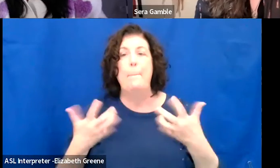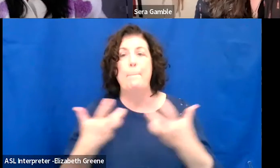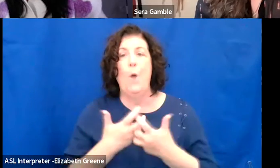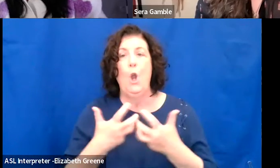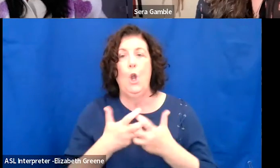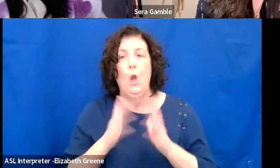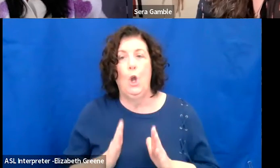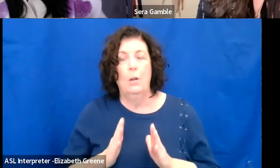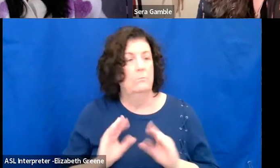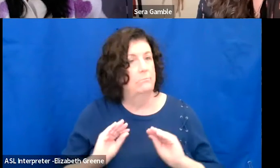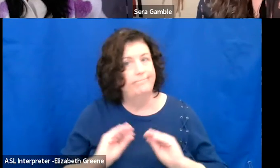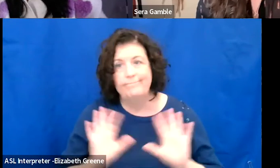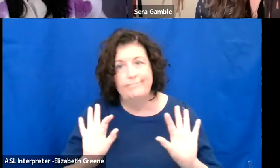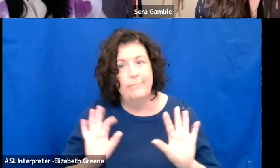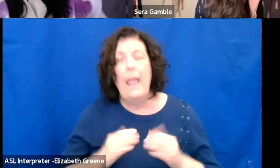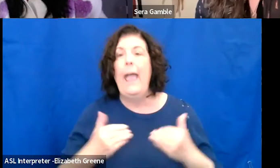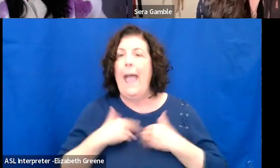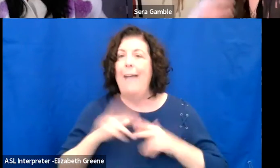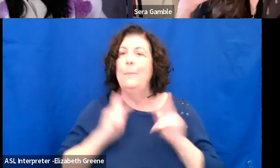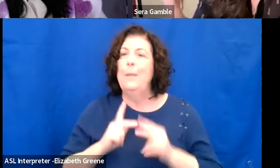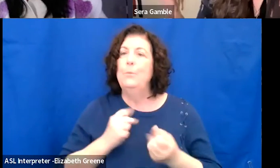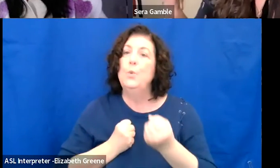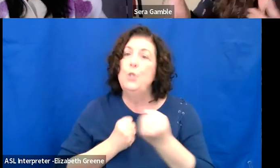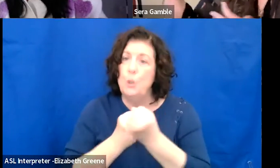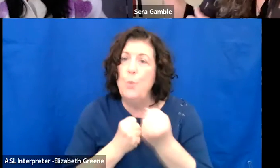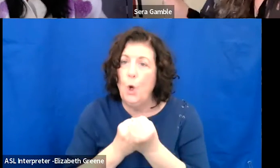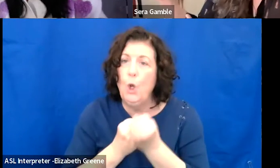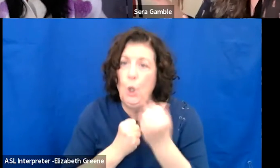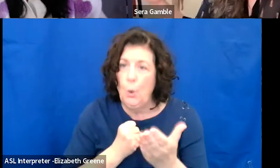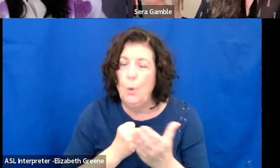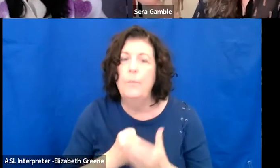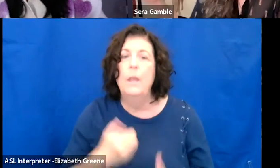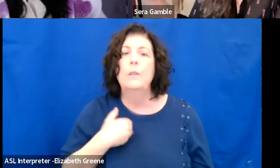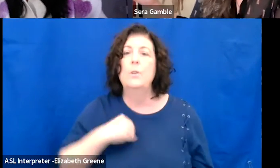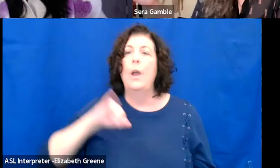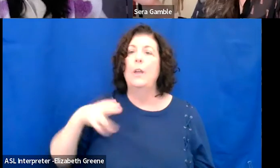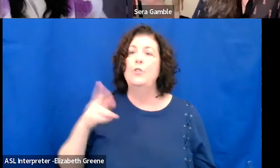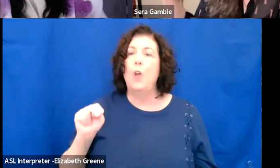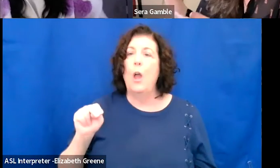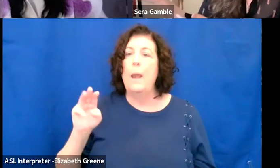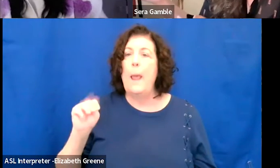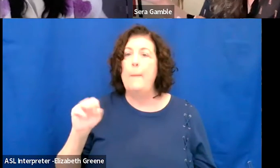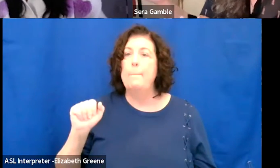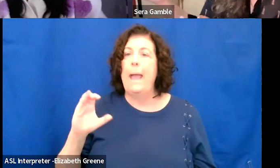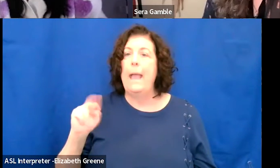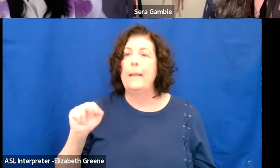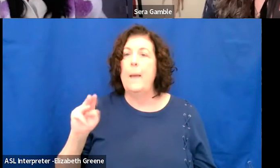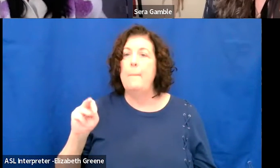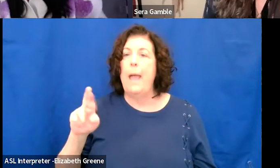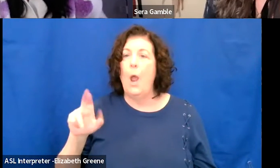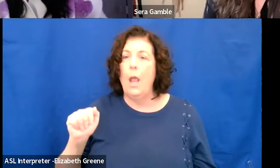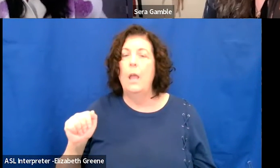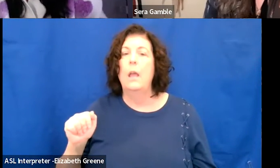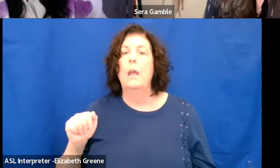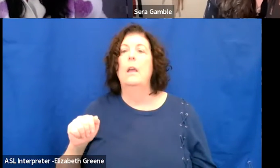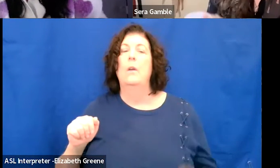And having people who support you and like, you know, it's like I had John McNamara on one side of the street with The Magicians,